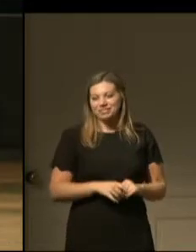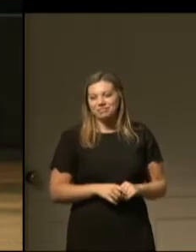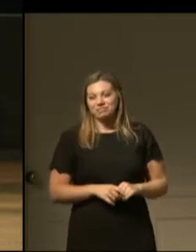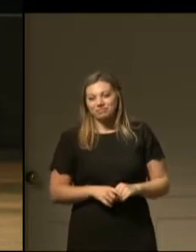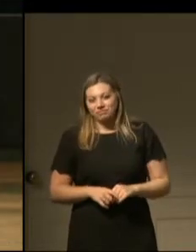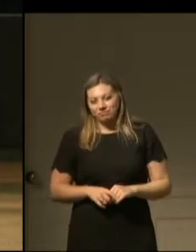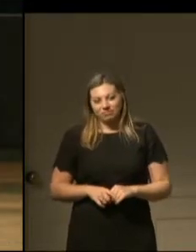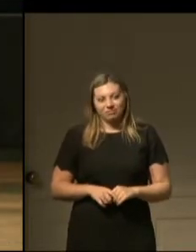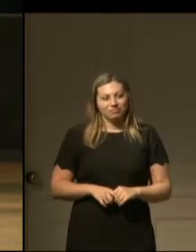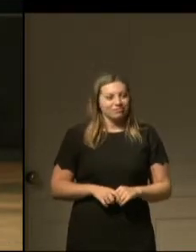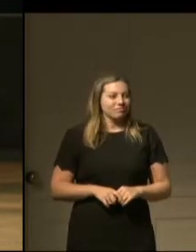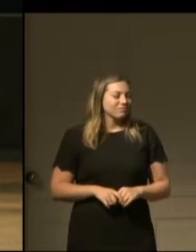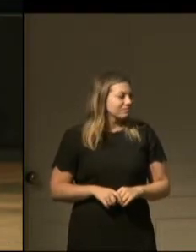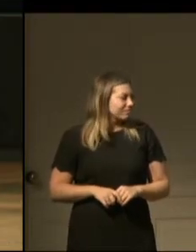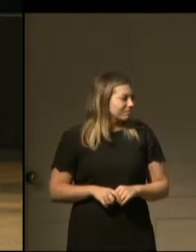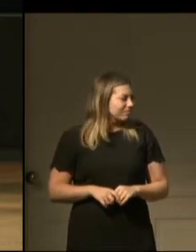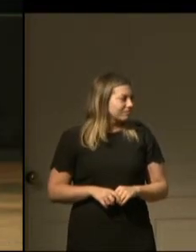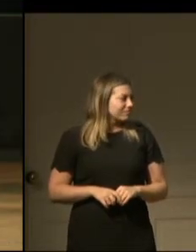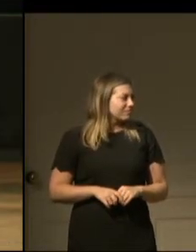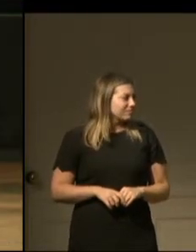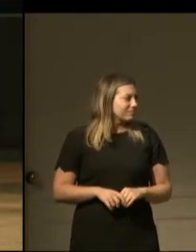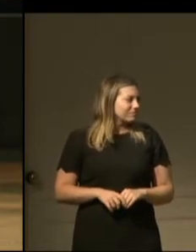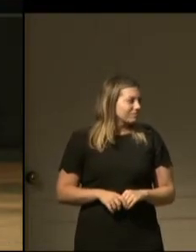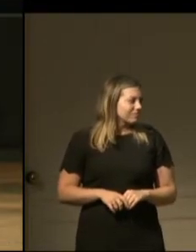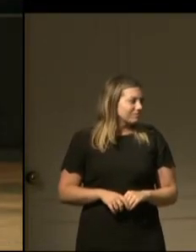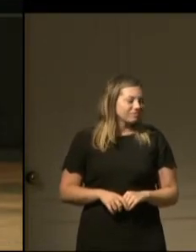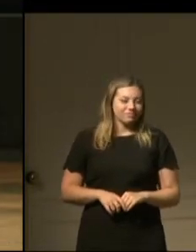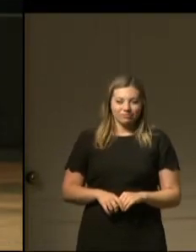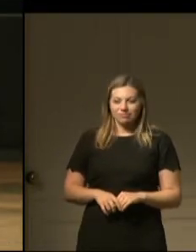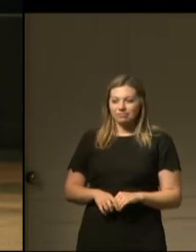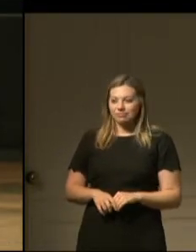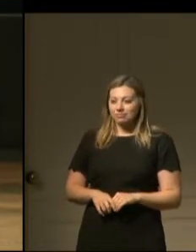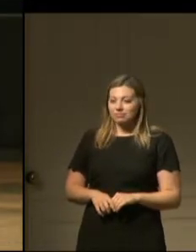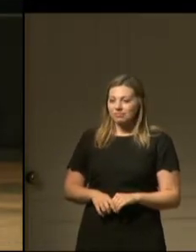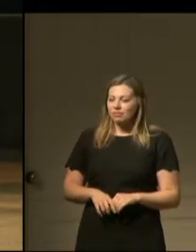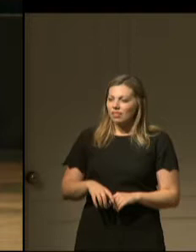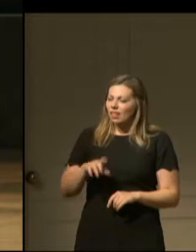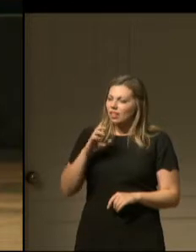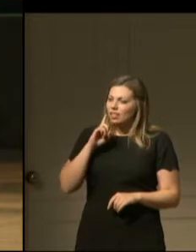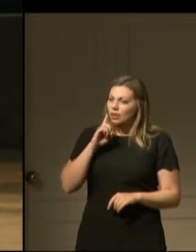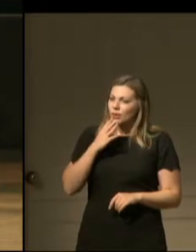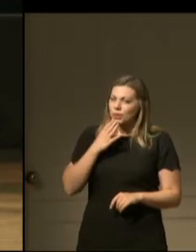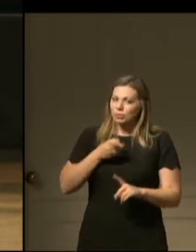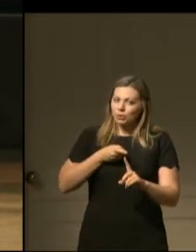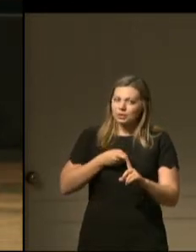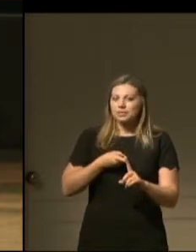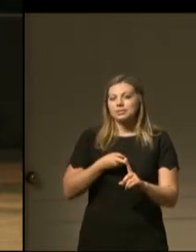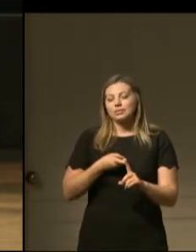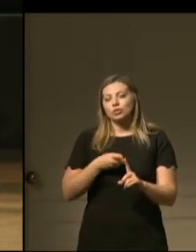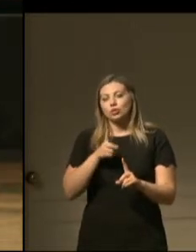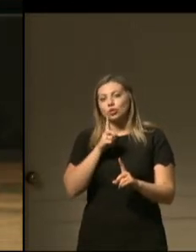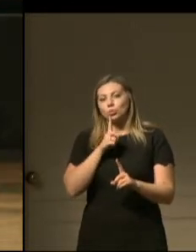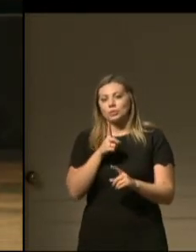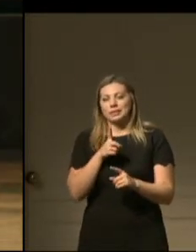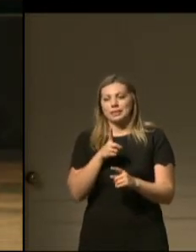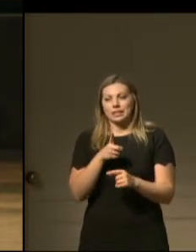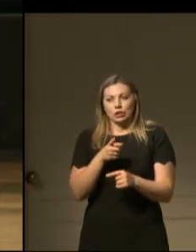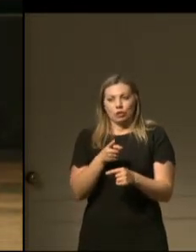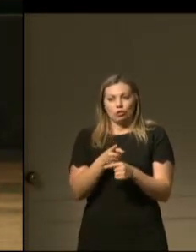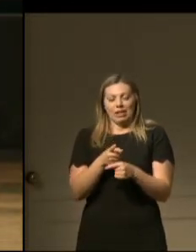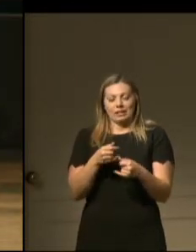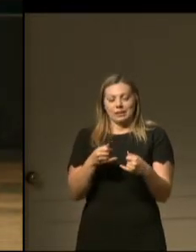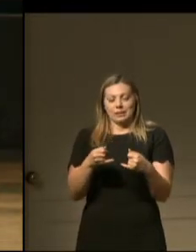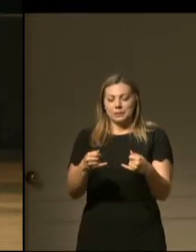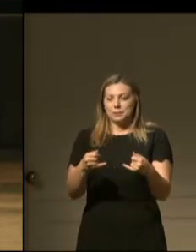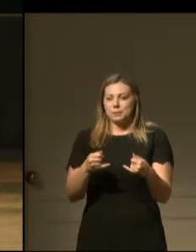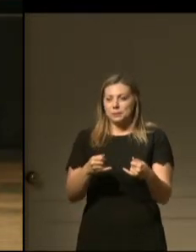I think, yeah, that's a really good point, but I feel like there's also this very fine line between, like, just talking about ownership of